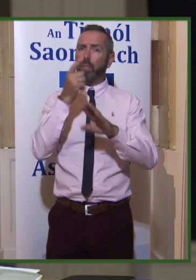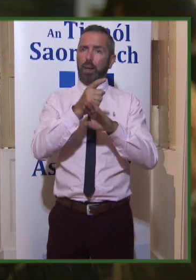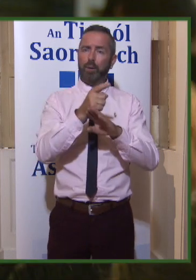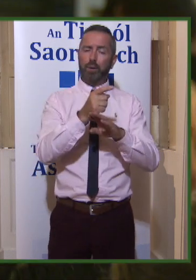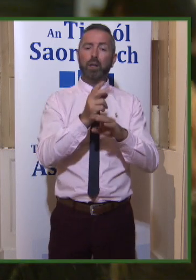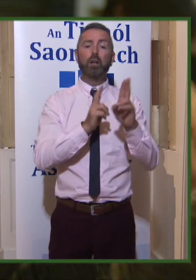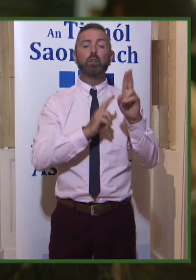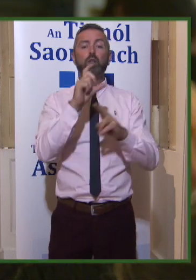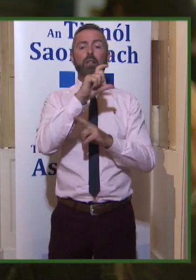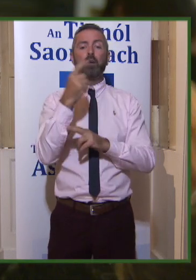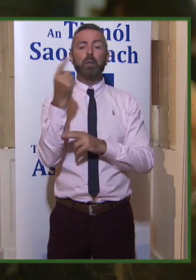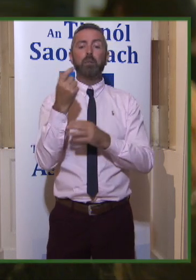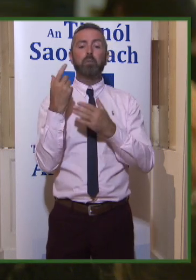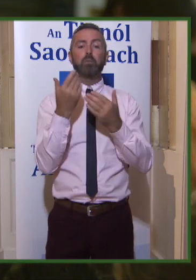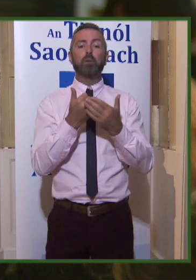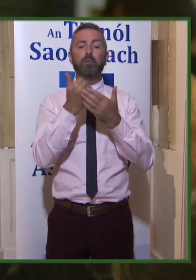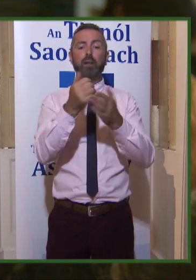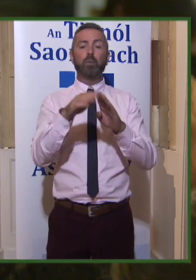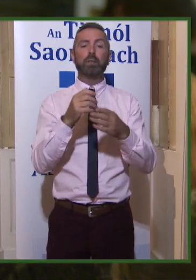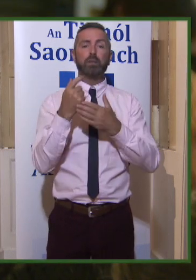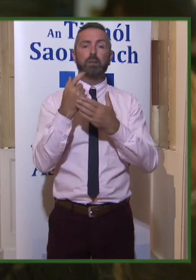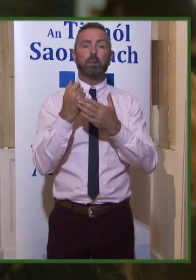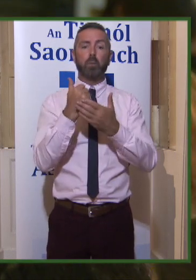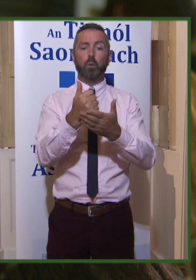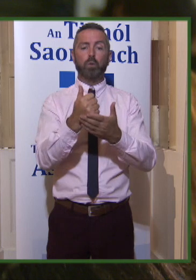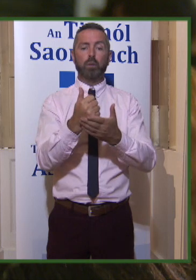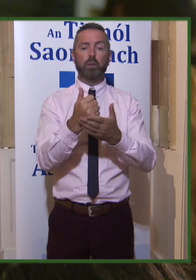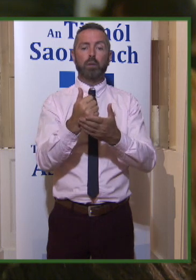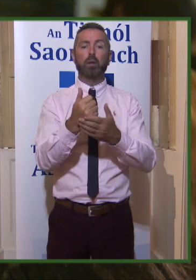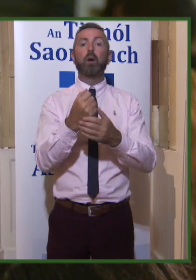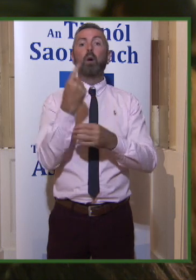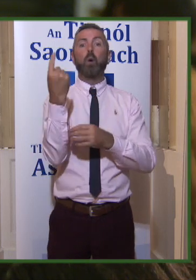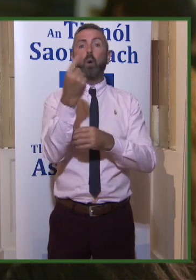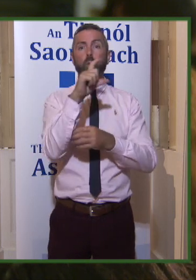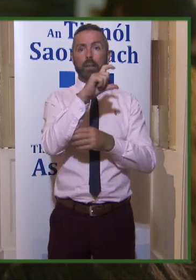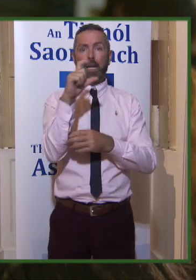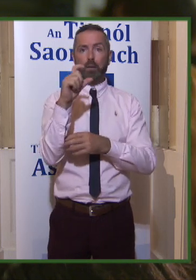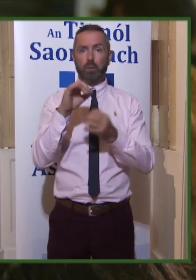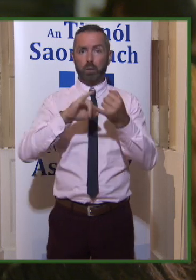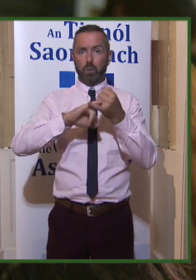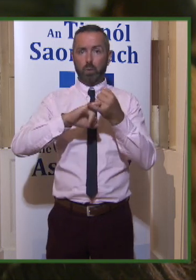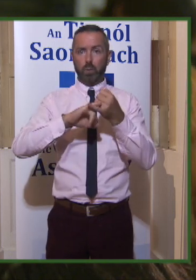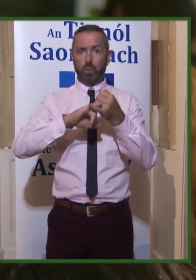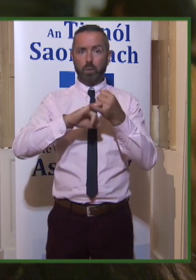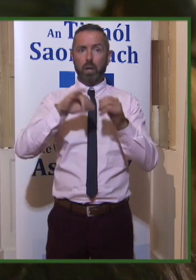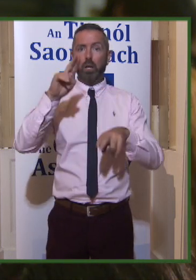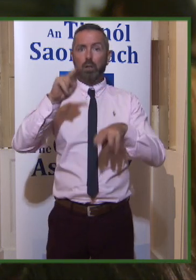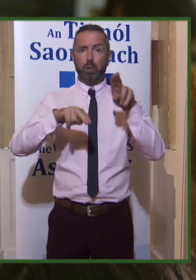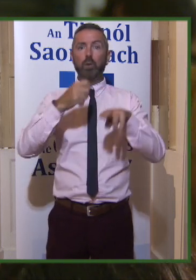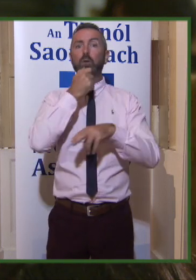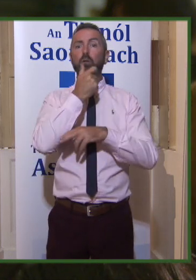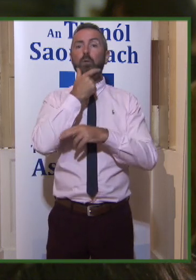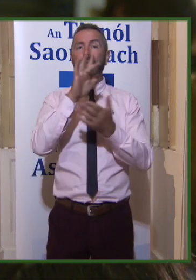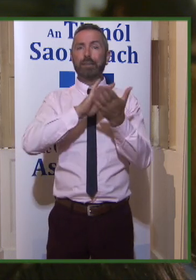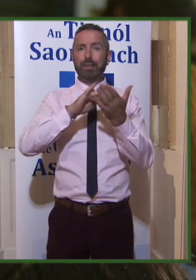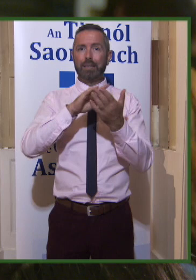councillors be provided with secretarial support? We're proposing 2 additional questions. Only councillors who are the new Dublin City and County